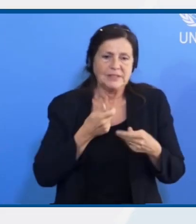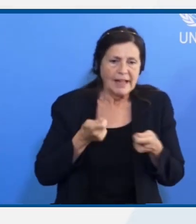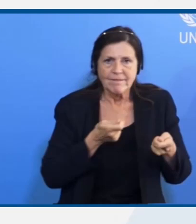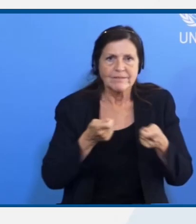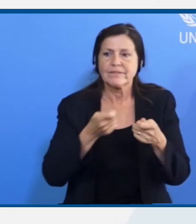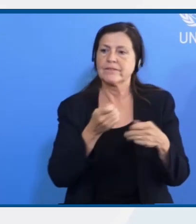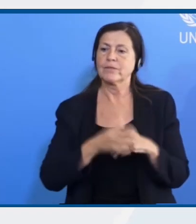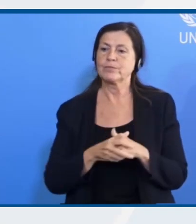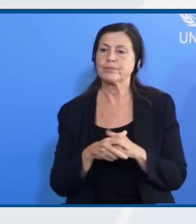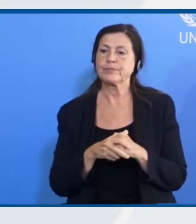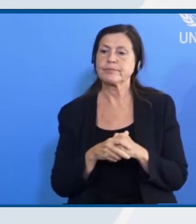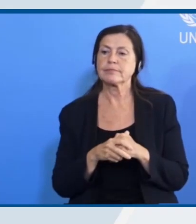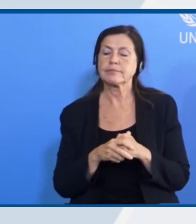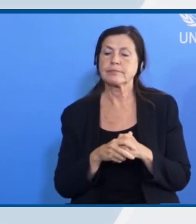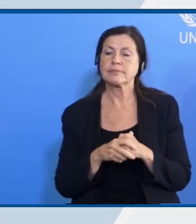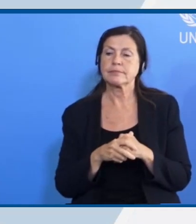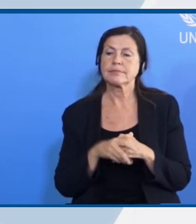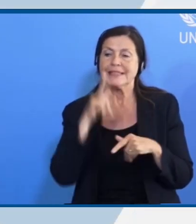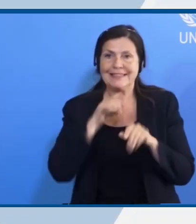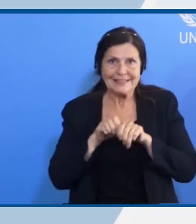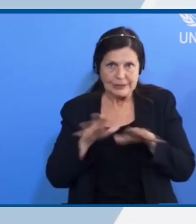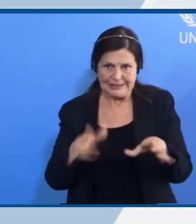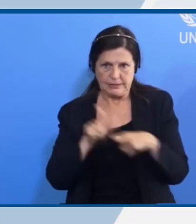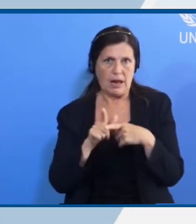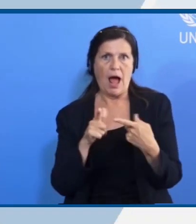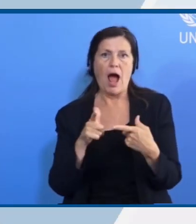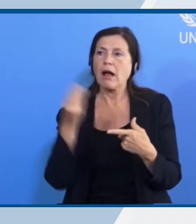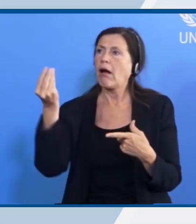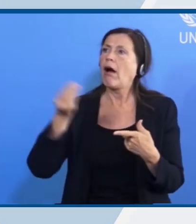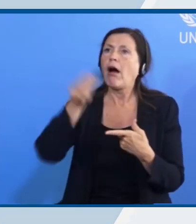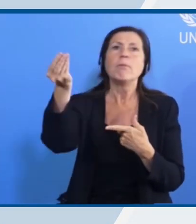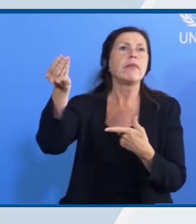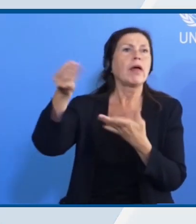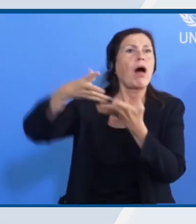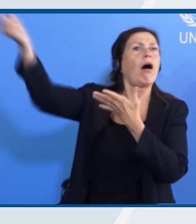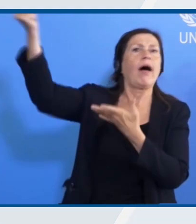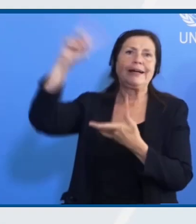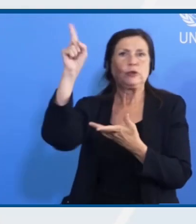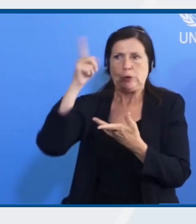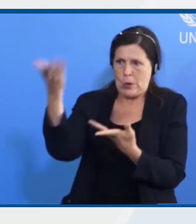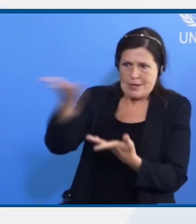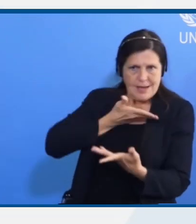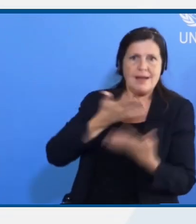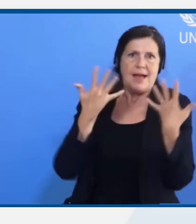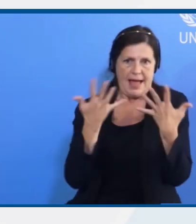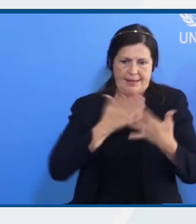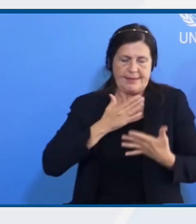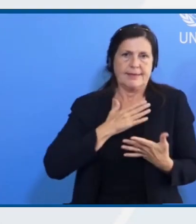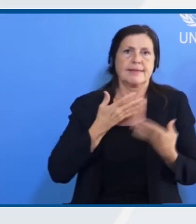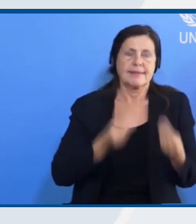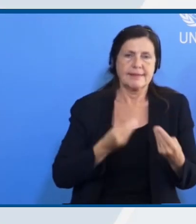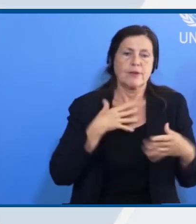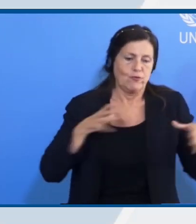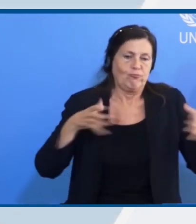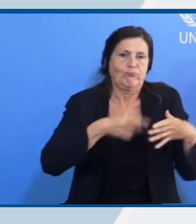we have Farmers Producer Federation and Farmers Producer Organization and the groups. So the money is going through the